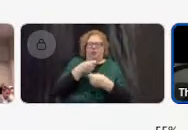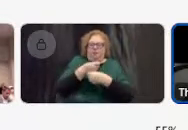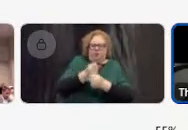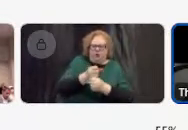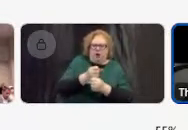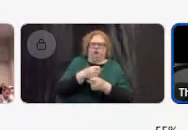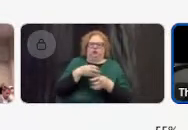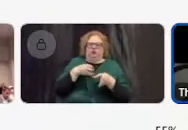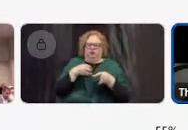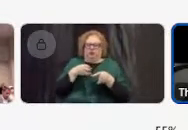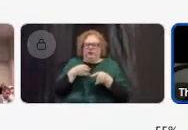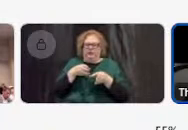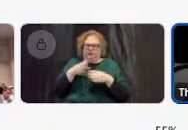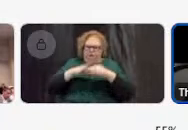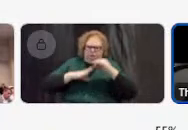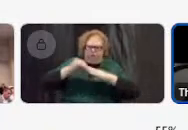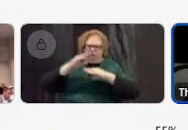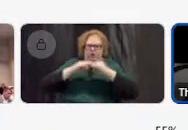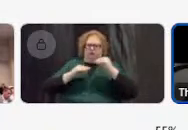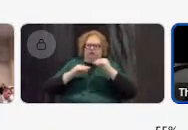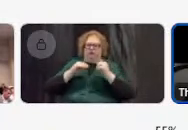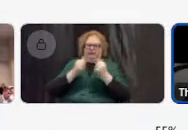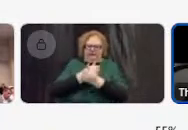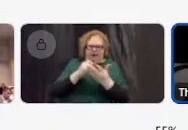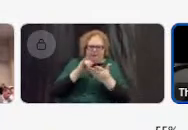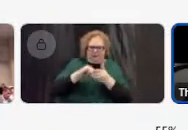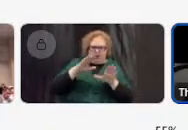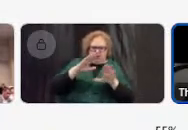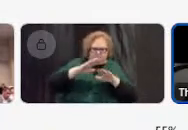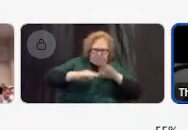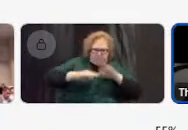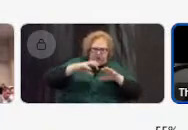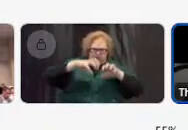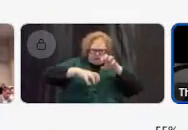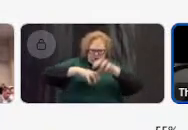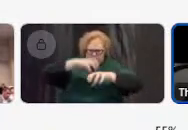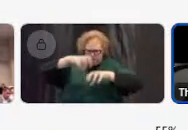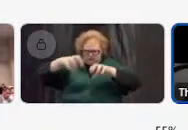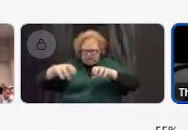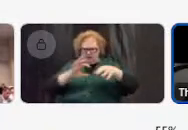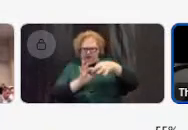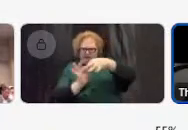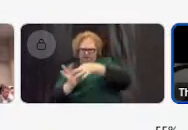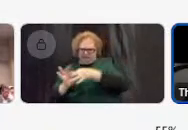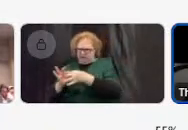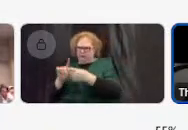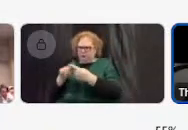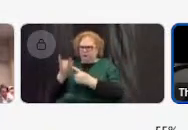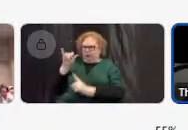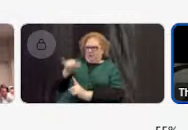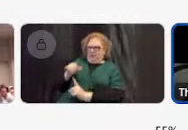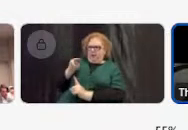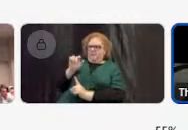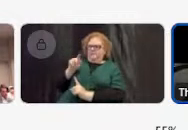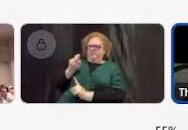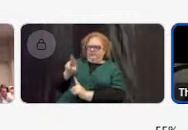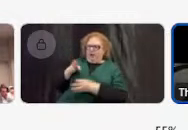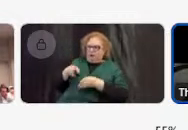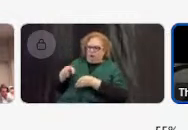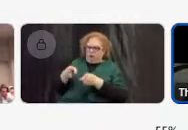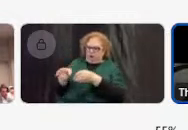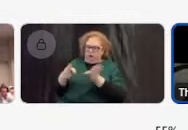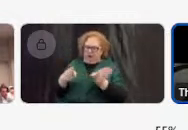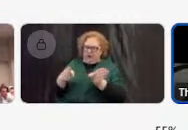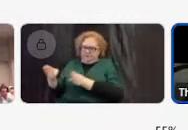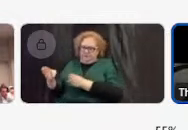and ties back to the master street plan. An alignment means the designated or optimal engineered location for the center